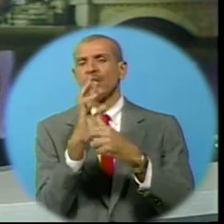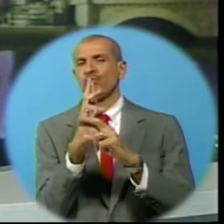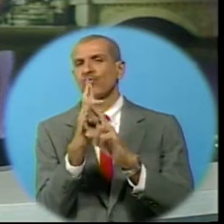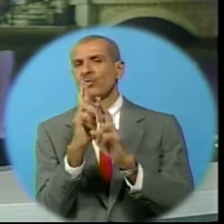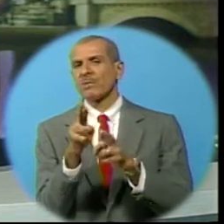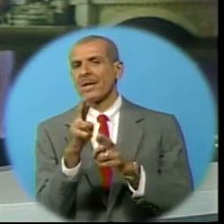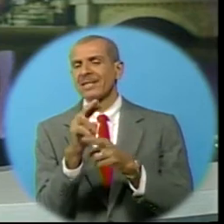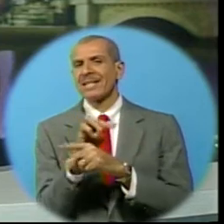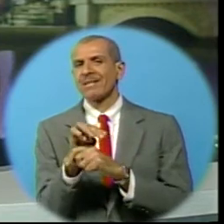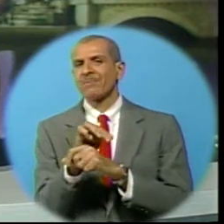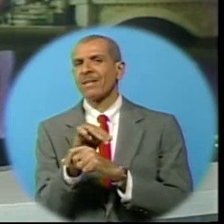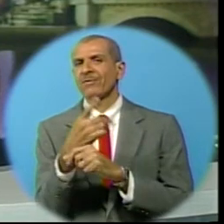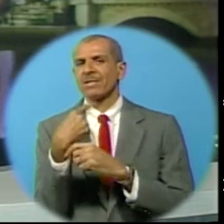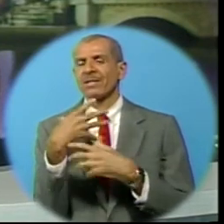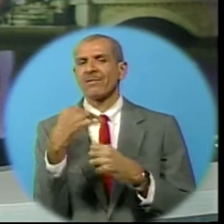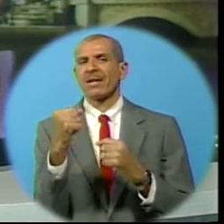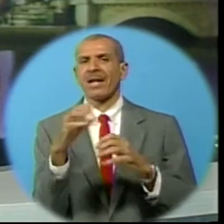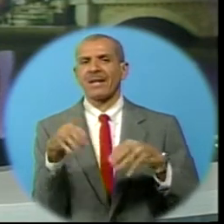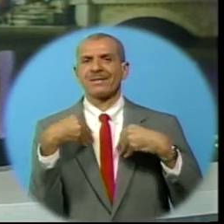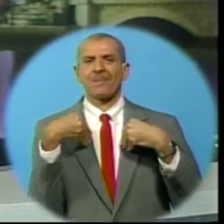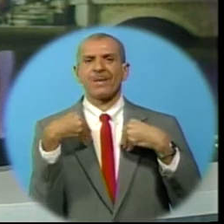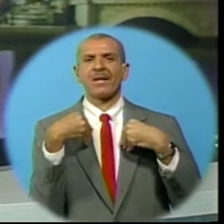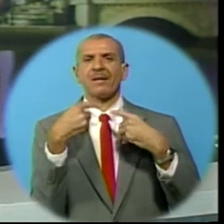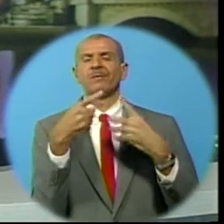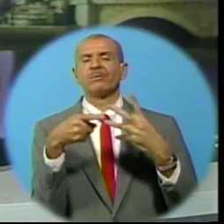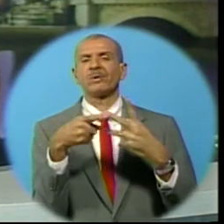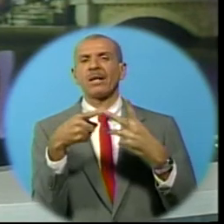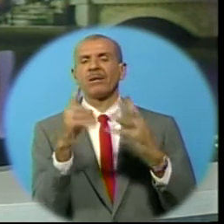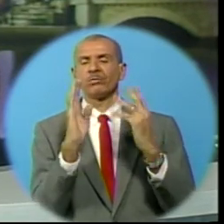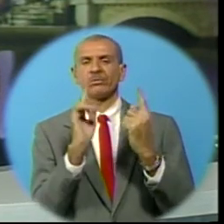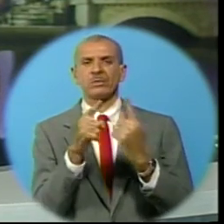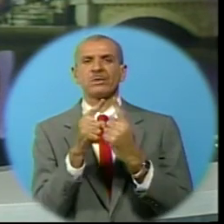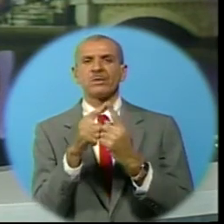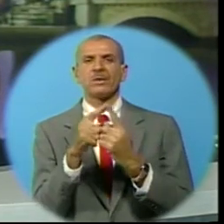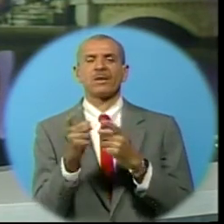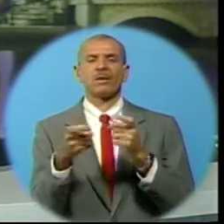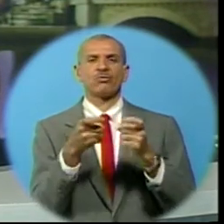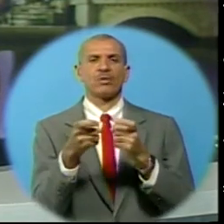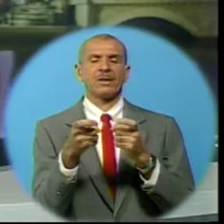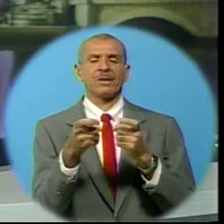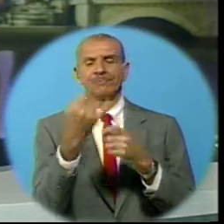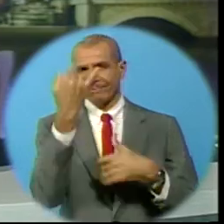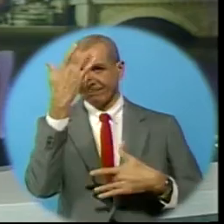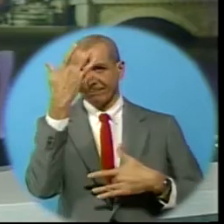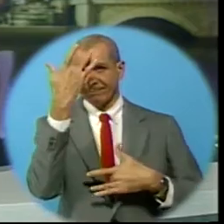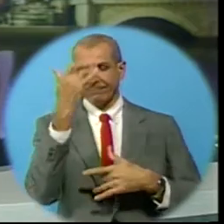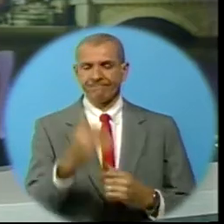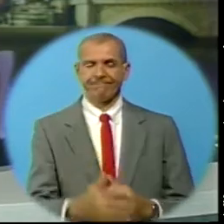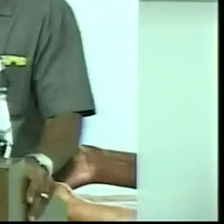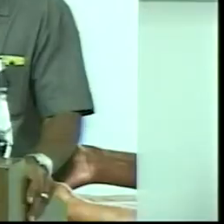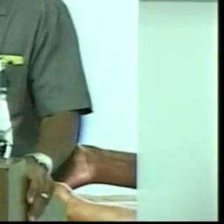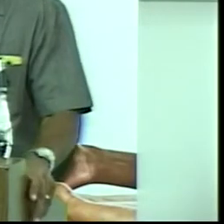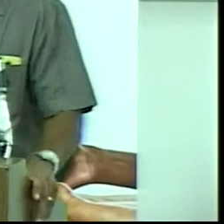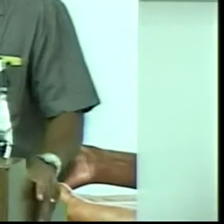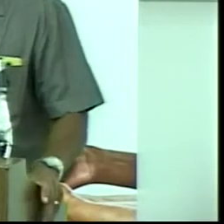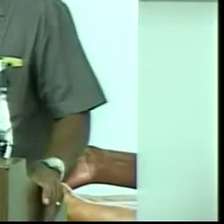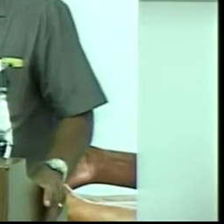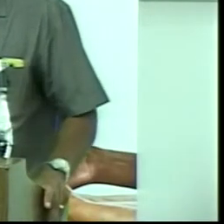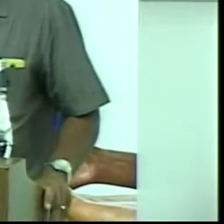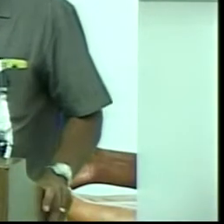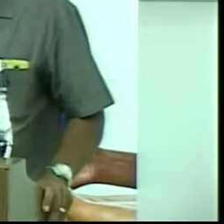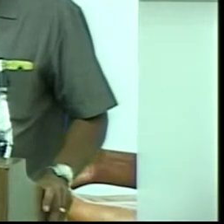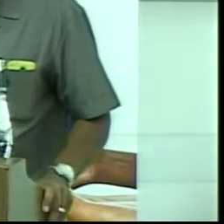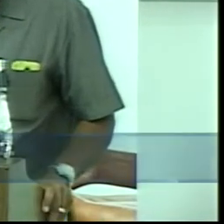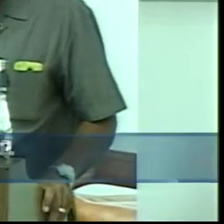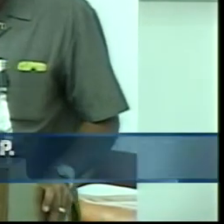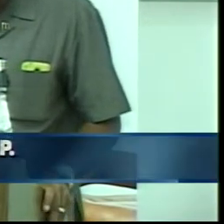Ministry of Health has adopted a multi-pronged approach to the management of infections. That in time it will minimize the burden it